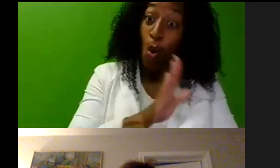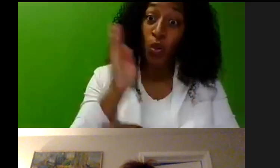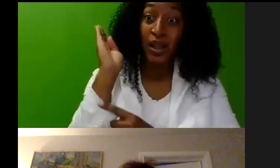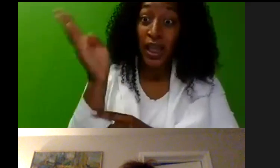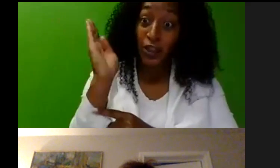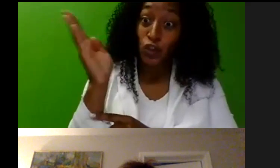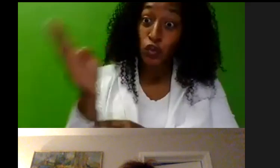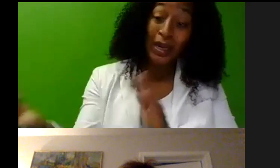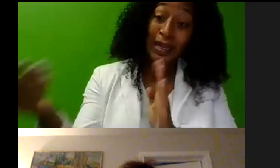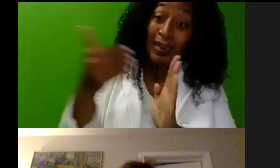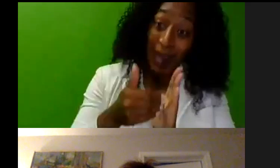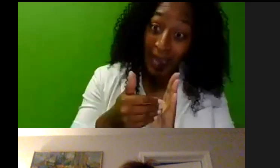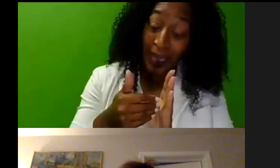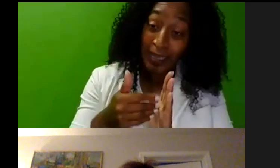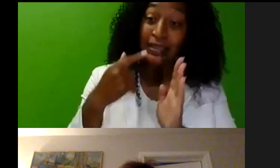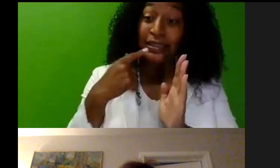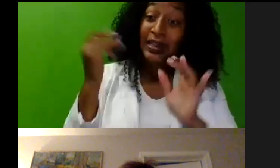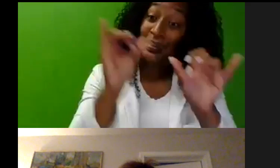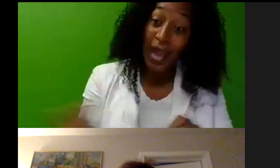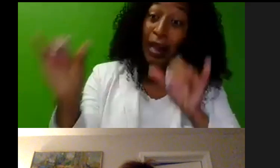minutes and hear me say the same stuff over again, right?